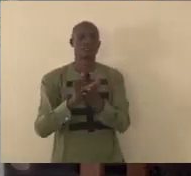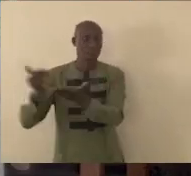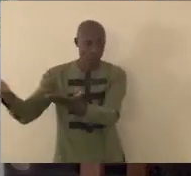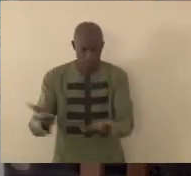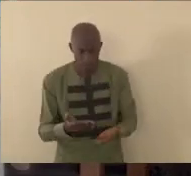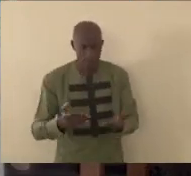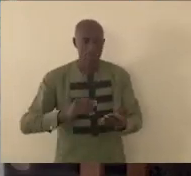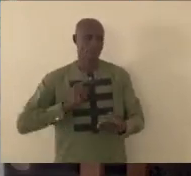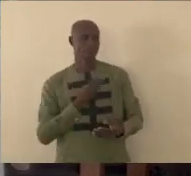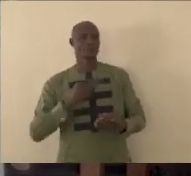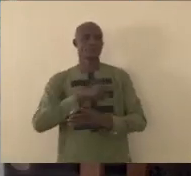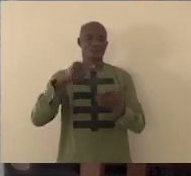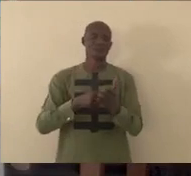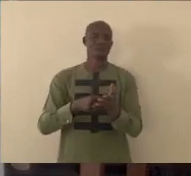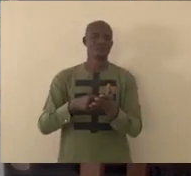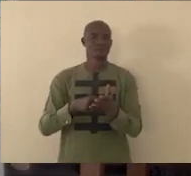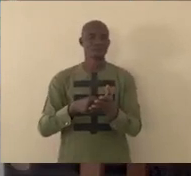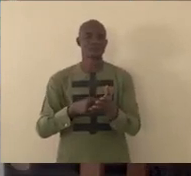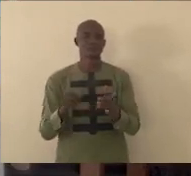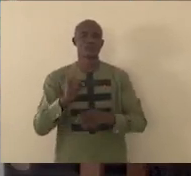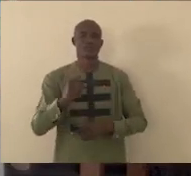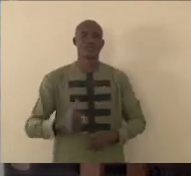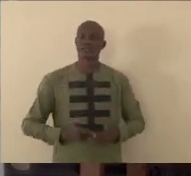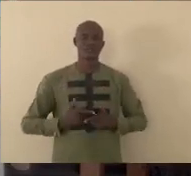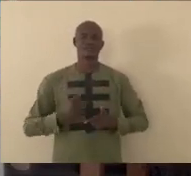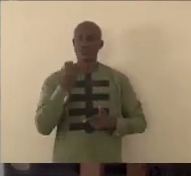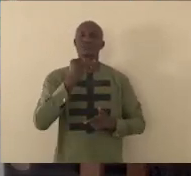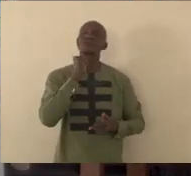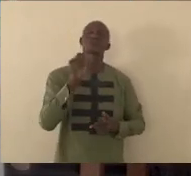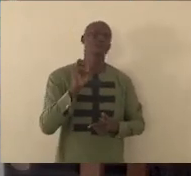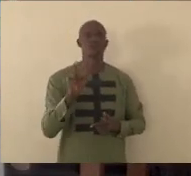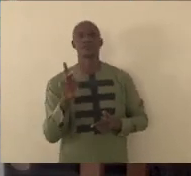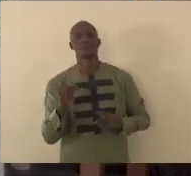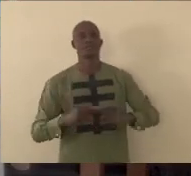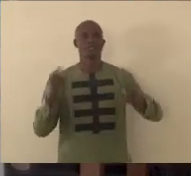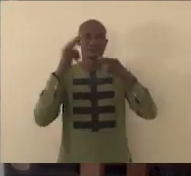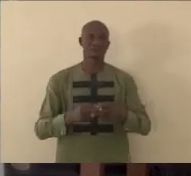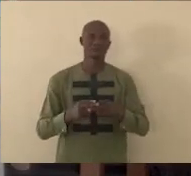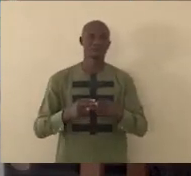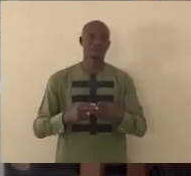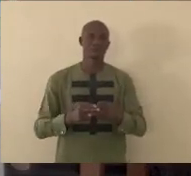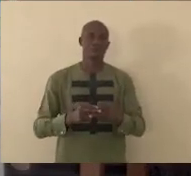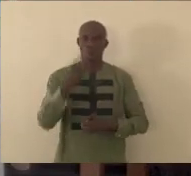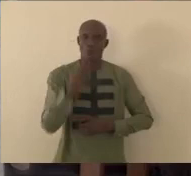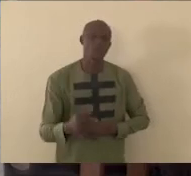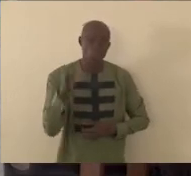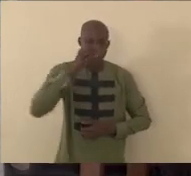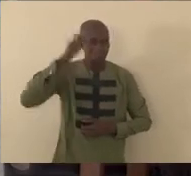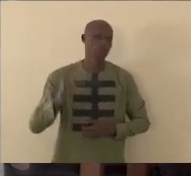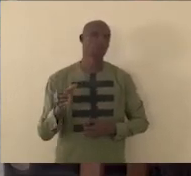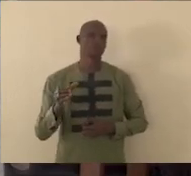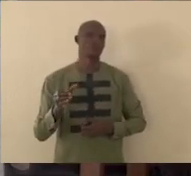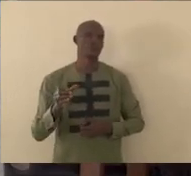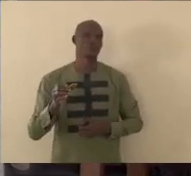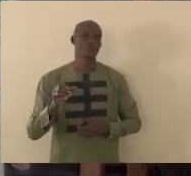us to the deplorable state of the jungle, where life is nasty, brutish, and short, and where only the most corrupt, the most